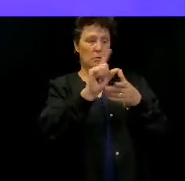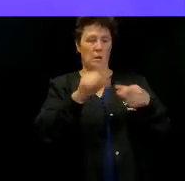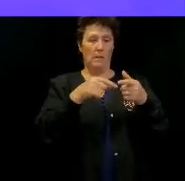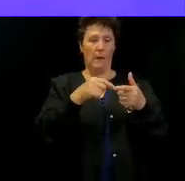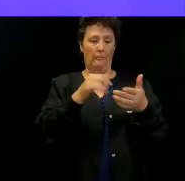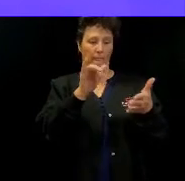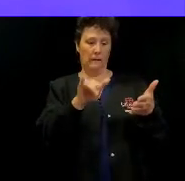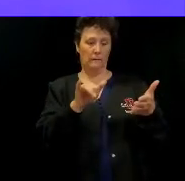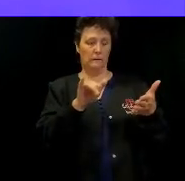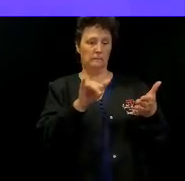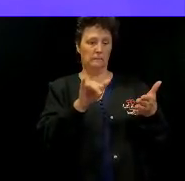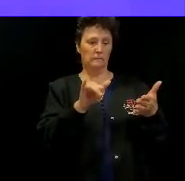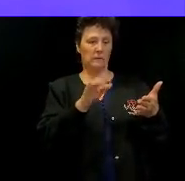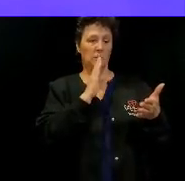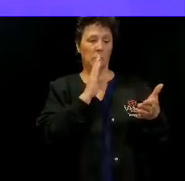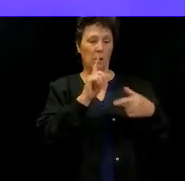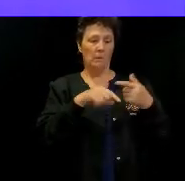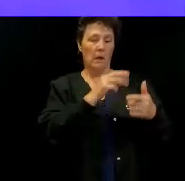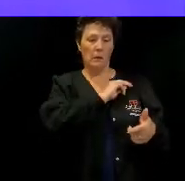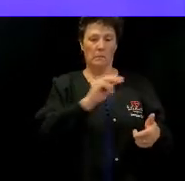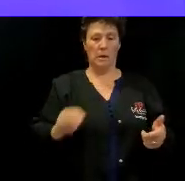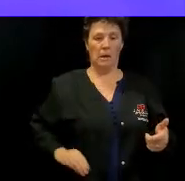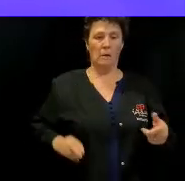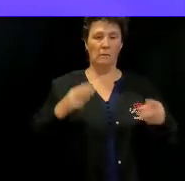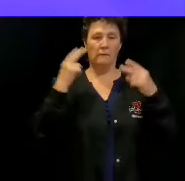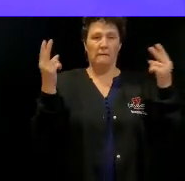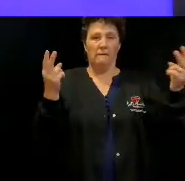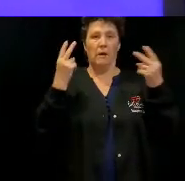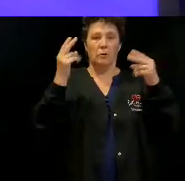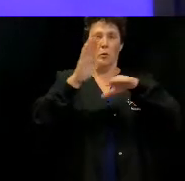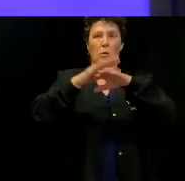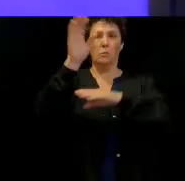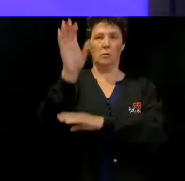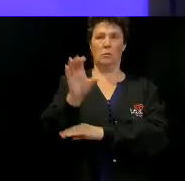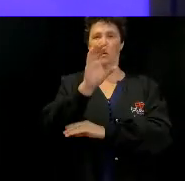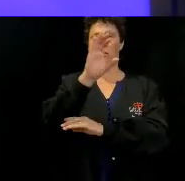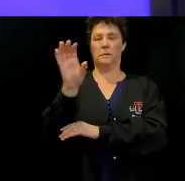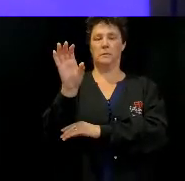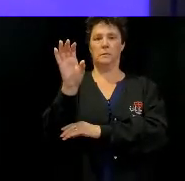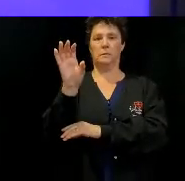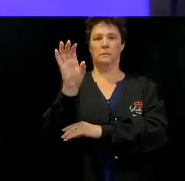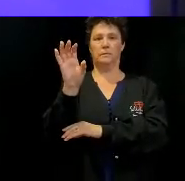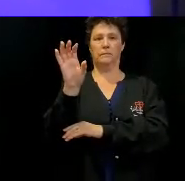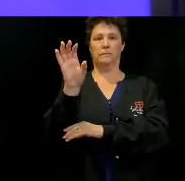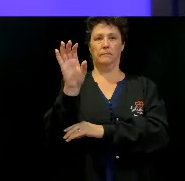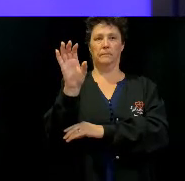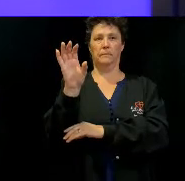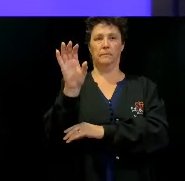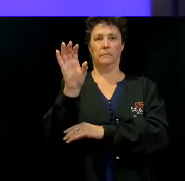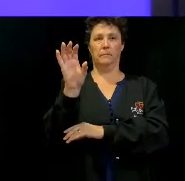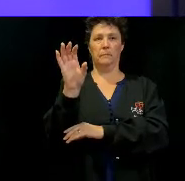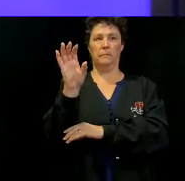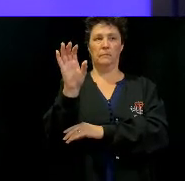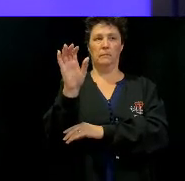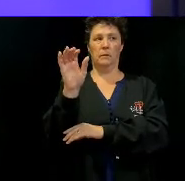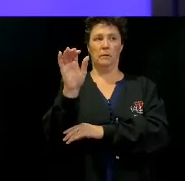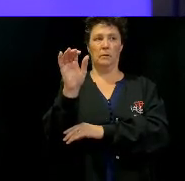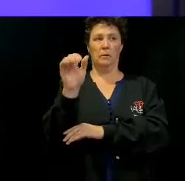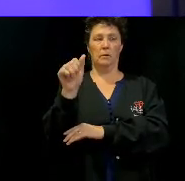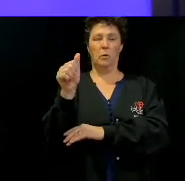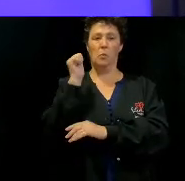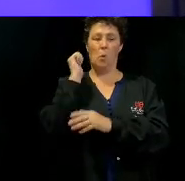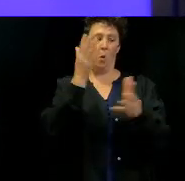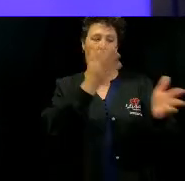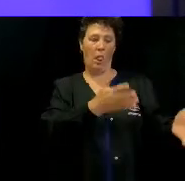It's talking about the Messiah's victory on the cross. He talks about you won't leave your servant